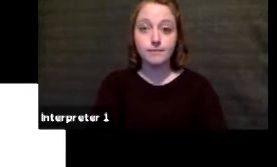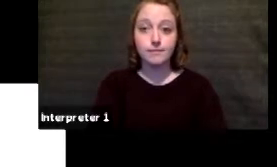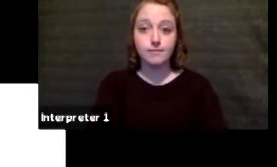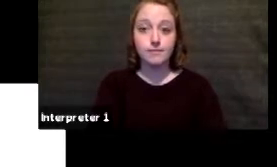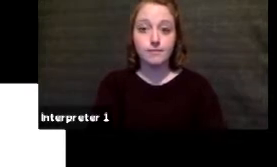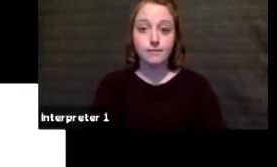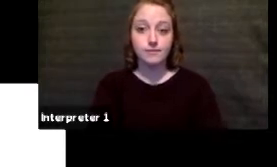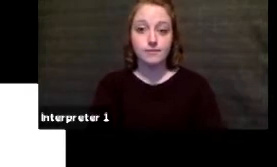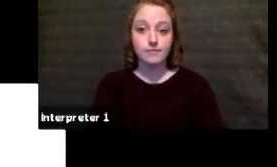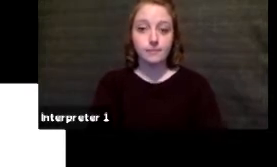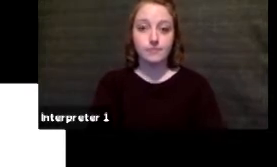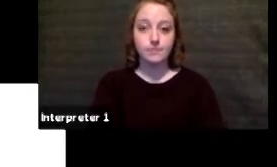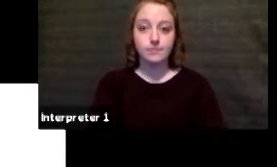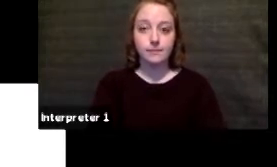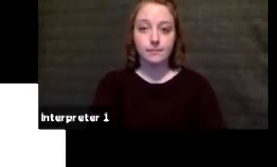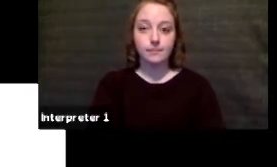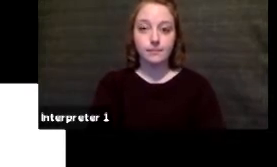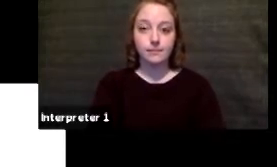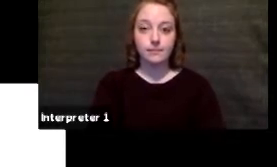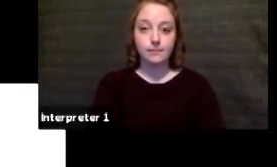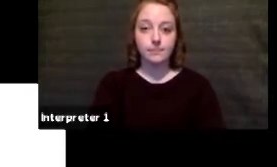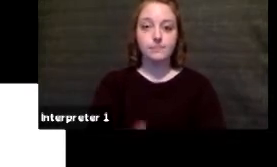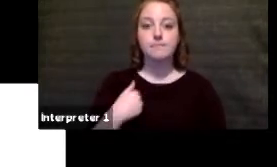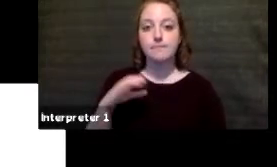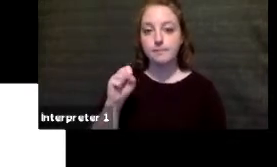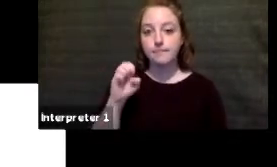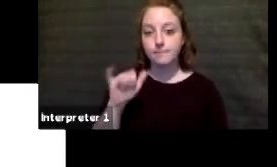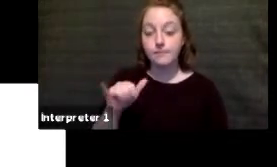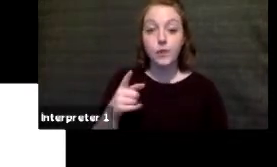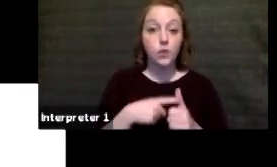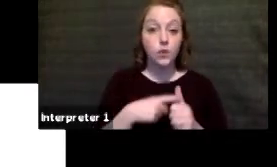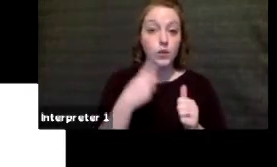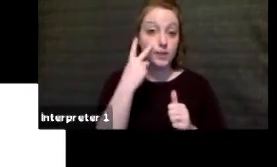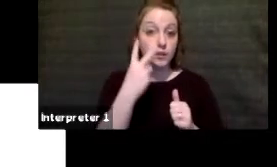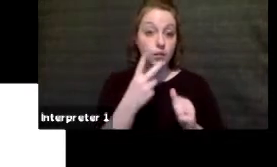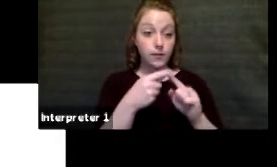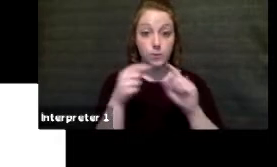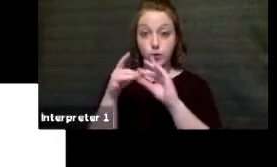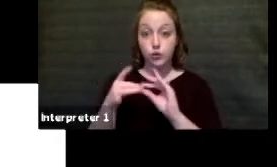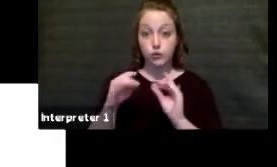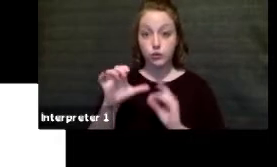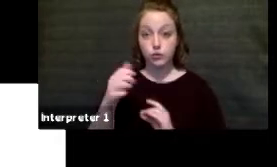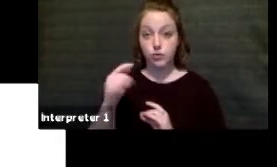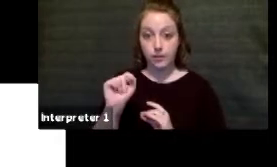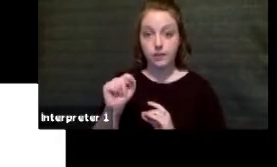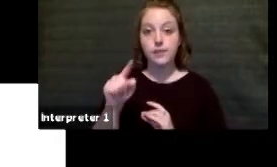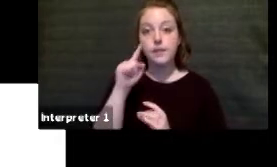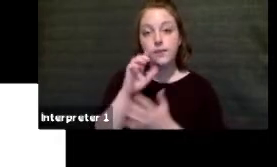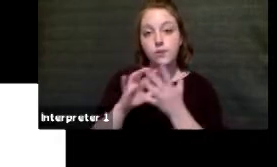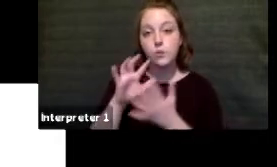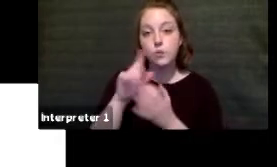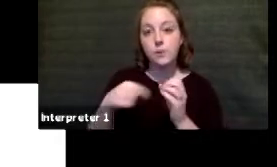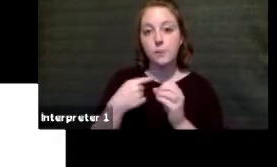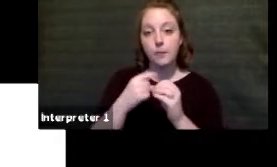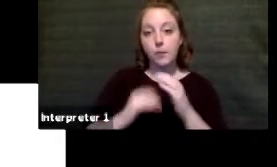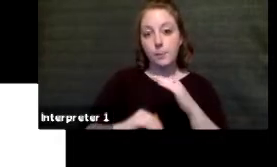Jared, the first, this is Casey. The first one I saw in the chat is confusion about the capacity.